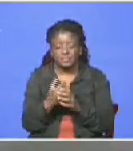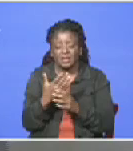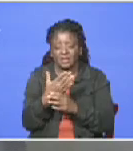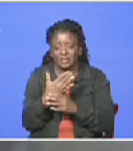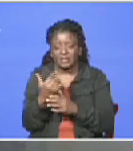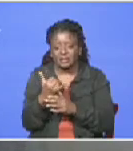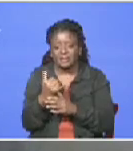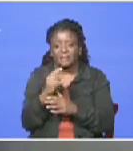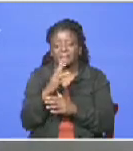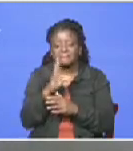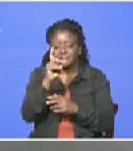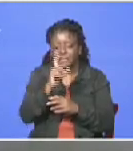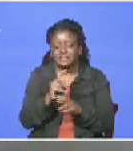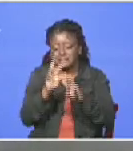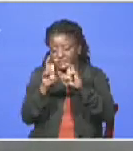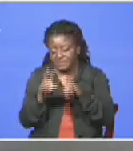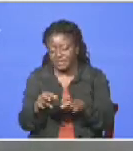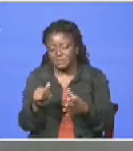capital requirements are